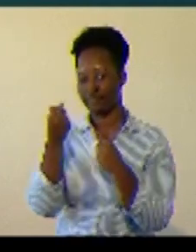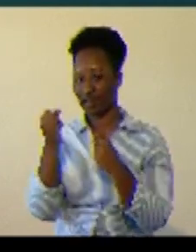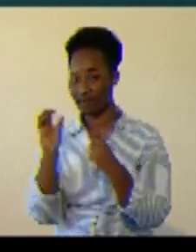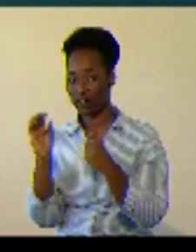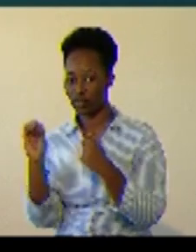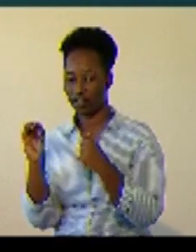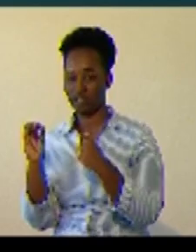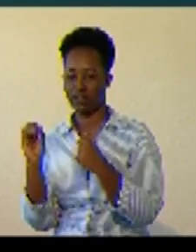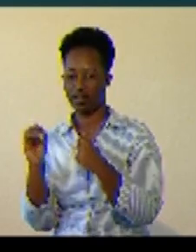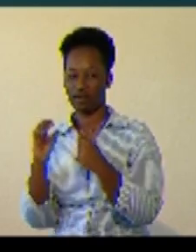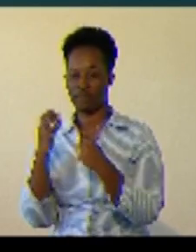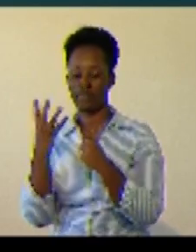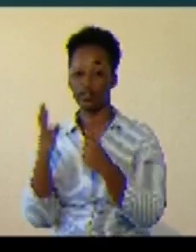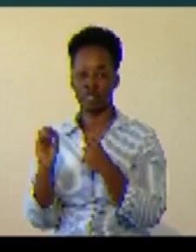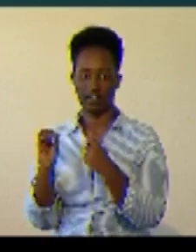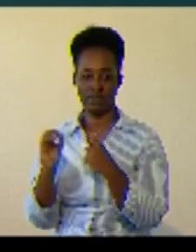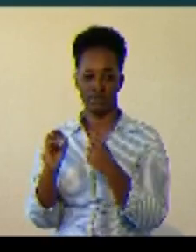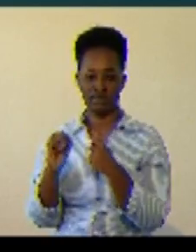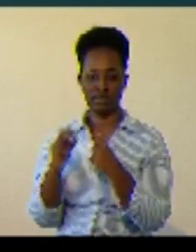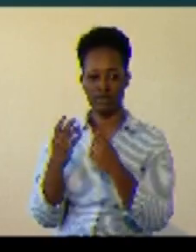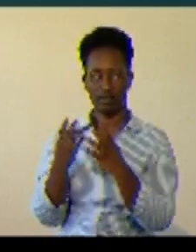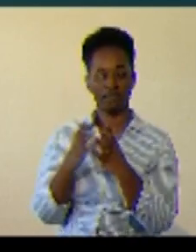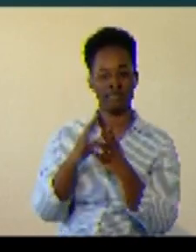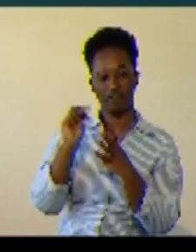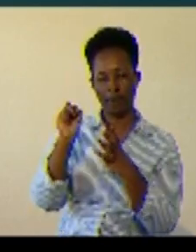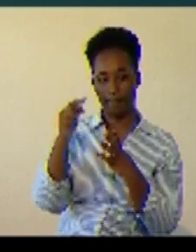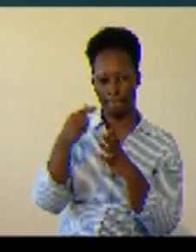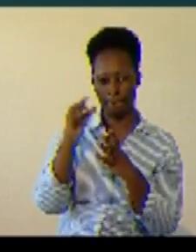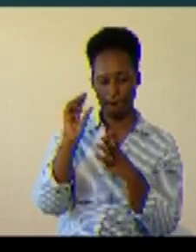9,540. For magnesium, 736,